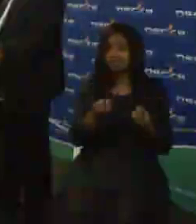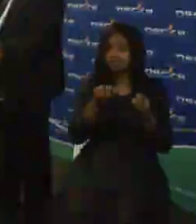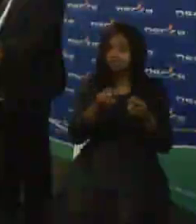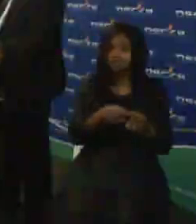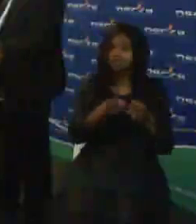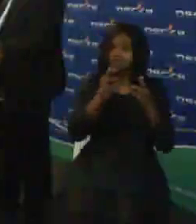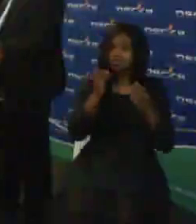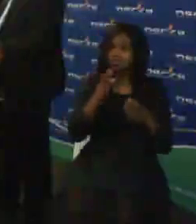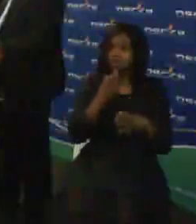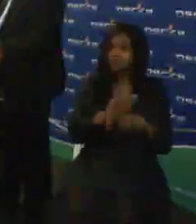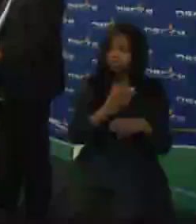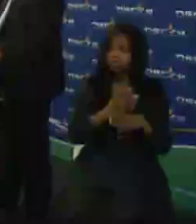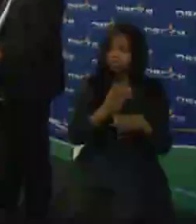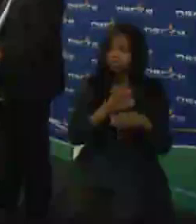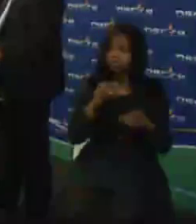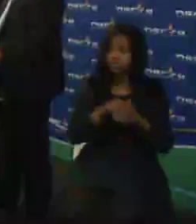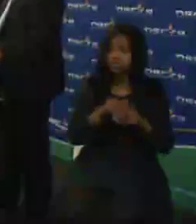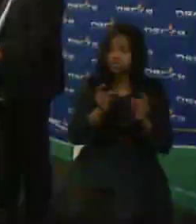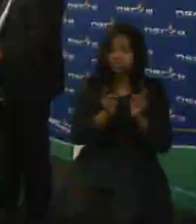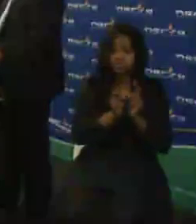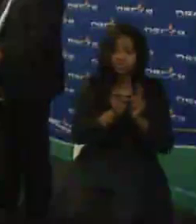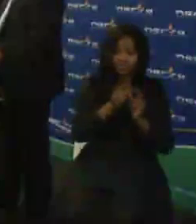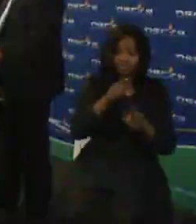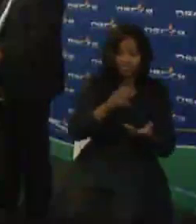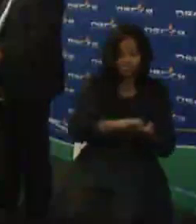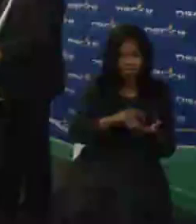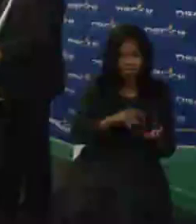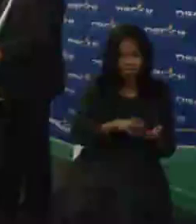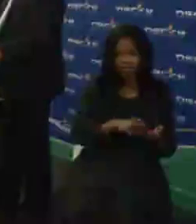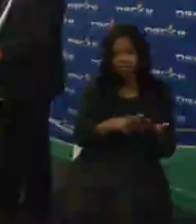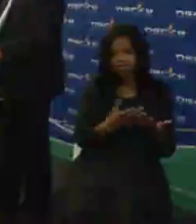supply in meeting demand